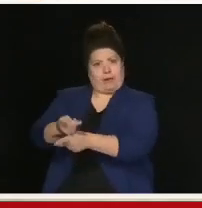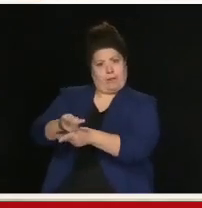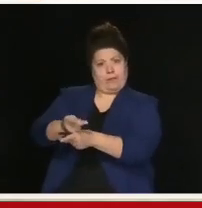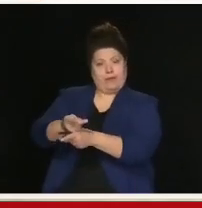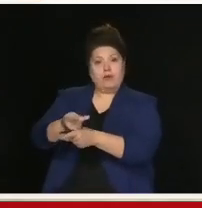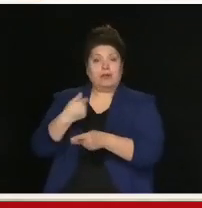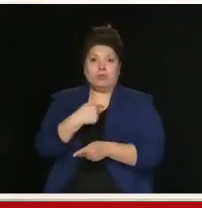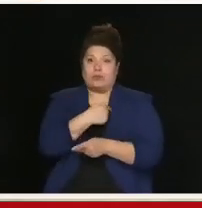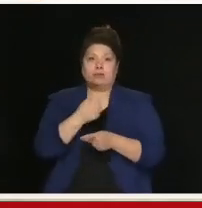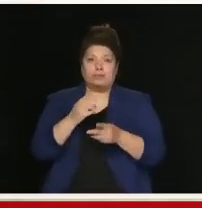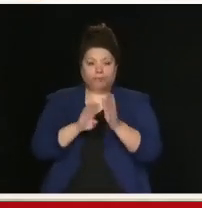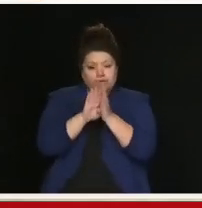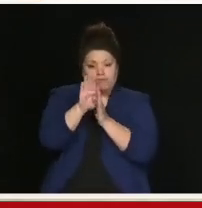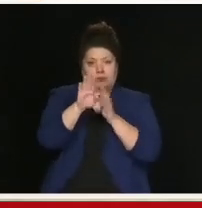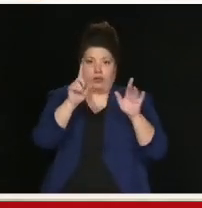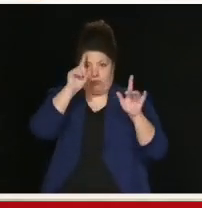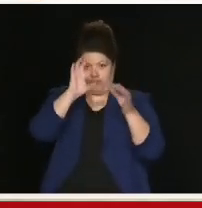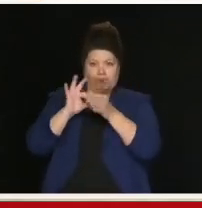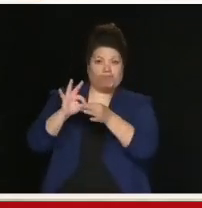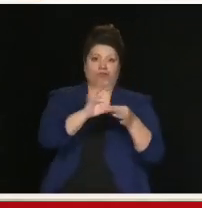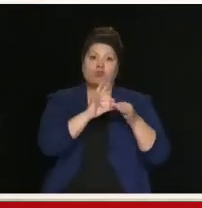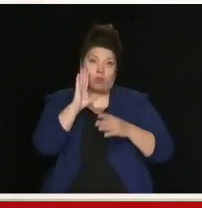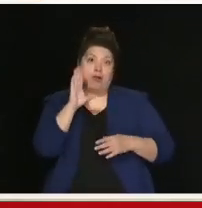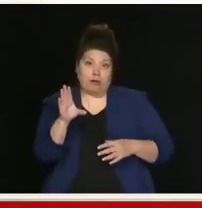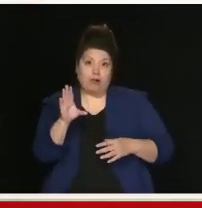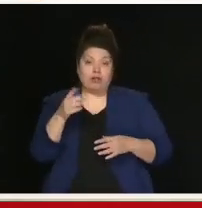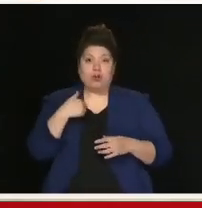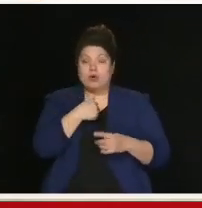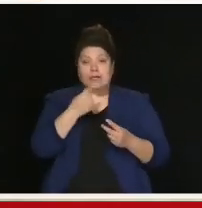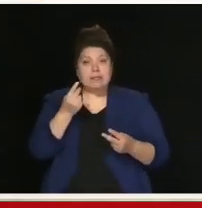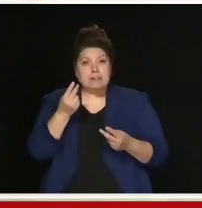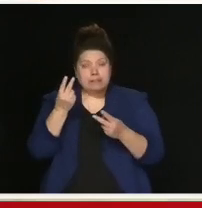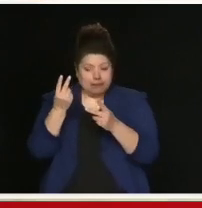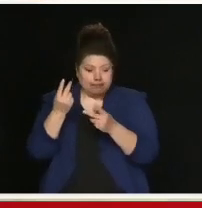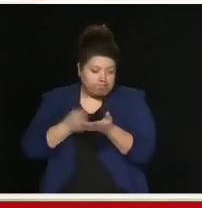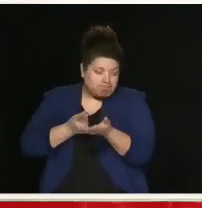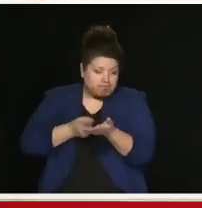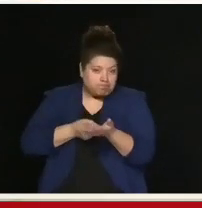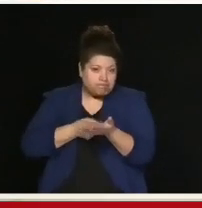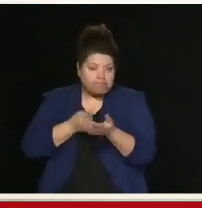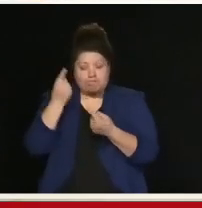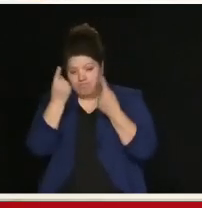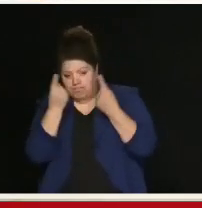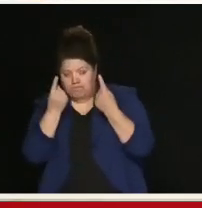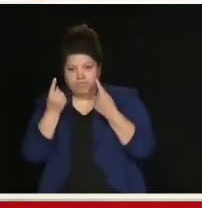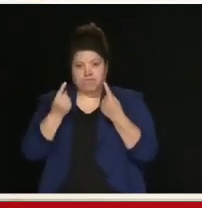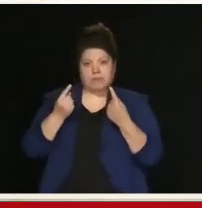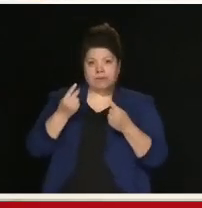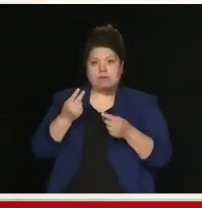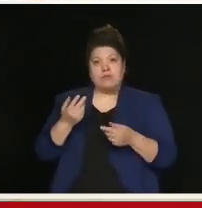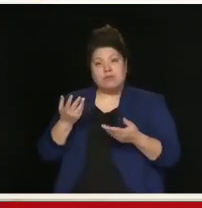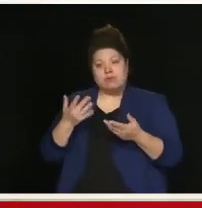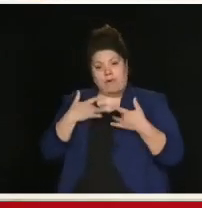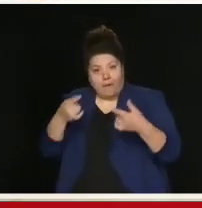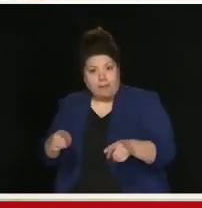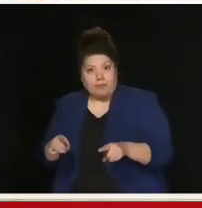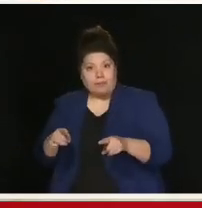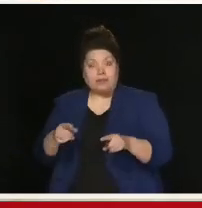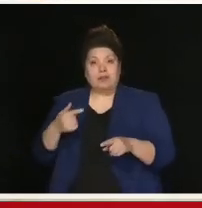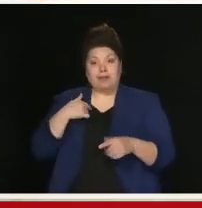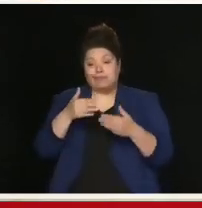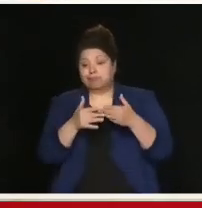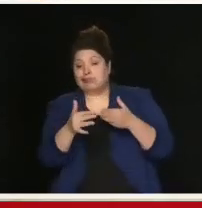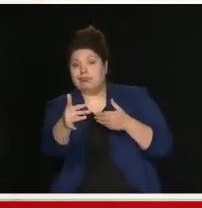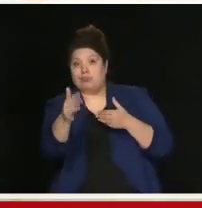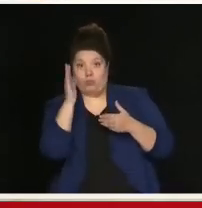we will work on together. There will be a lot of reflection and discussion to have following this pandemic. But for now, we